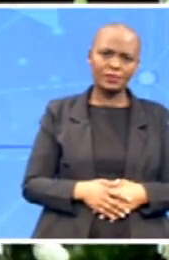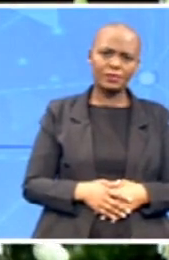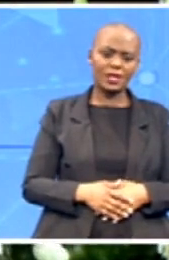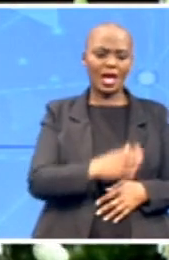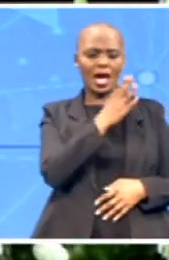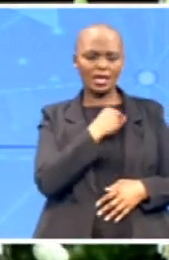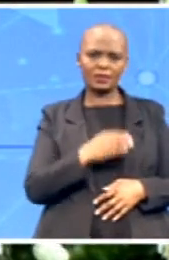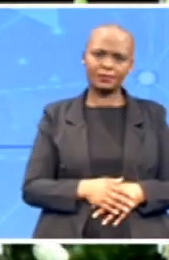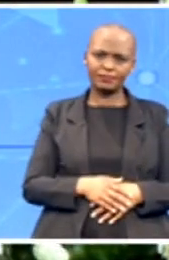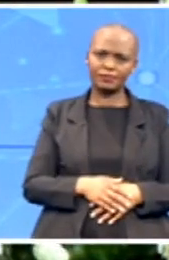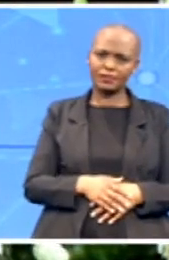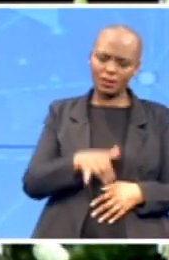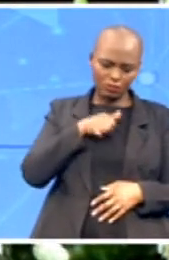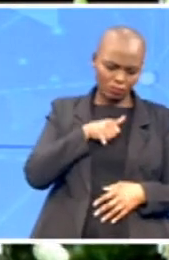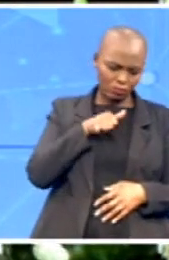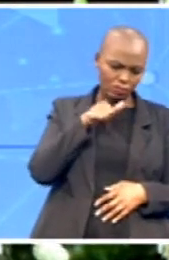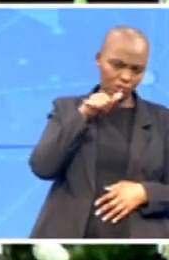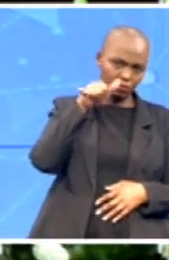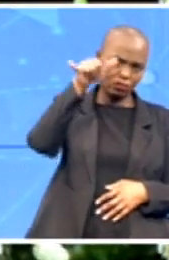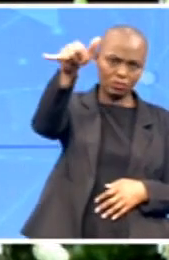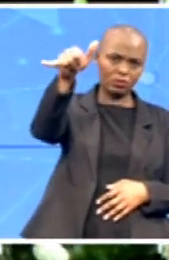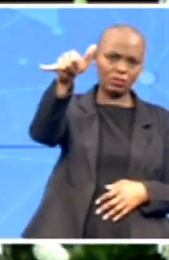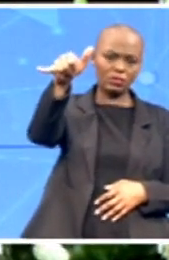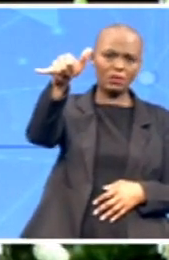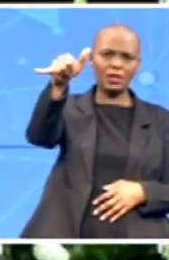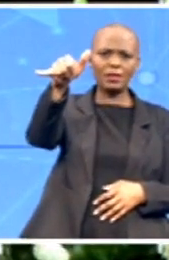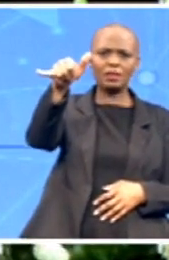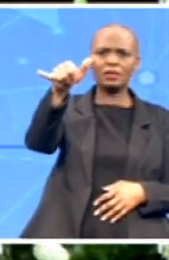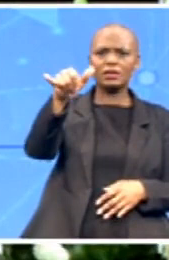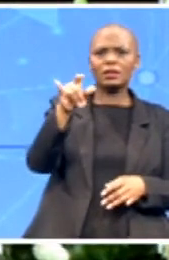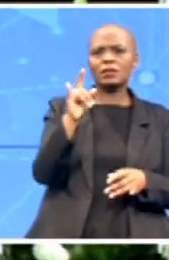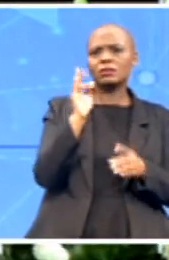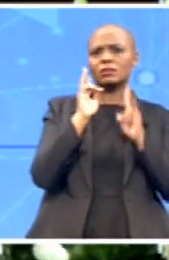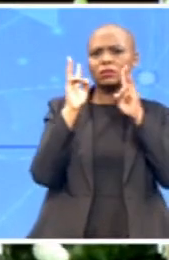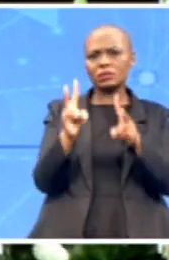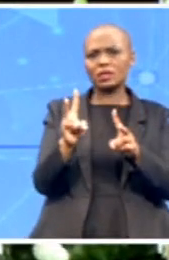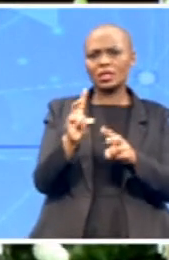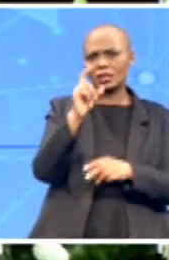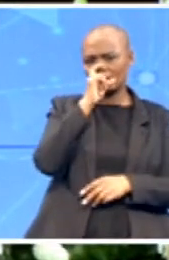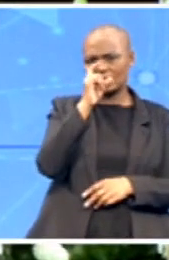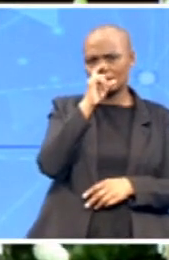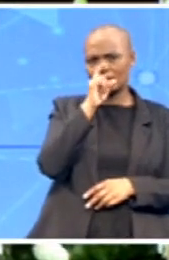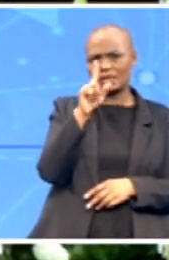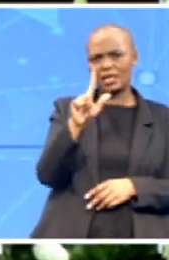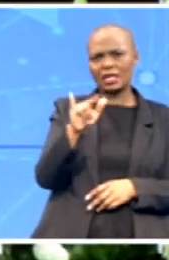Samalu on Sicily. We are preparing for a wedding. I will work with Yana Shamanami.